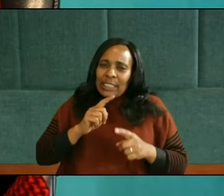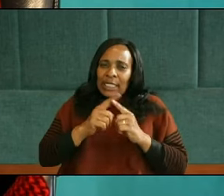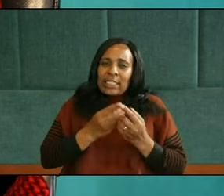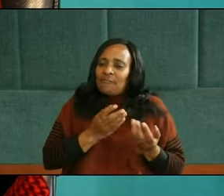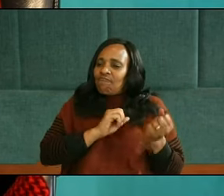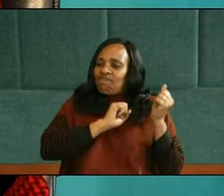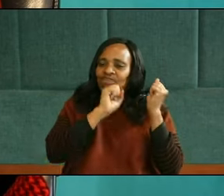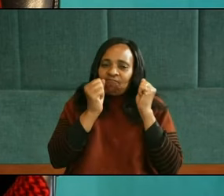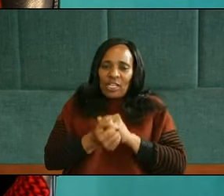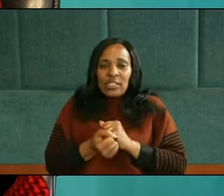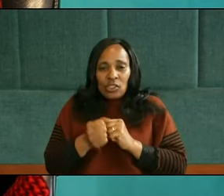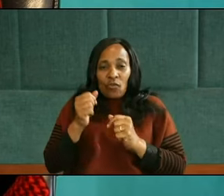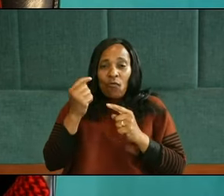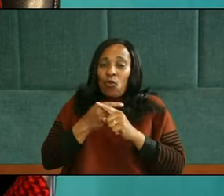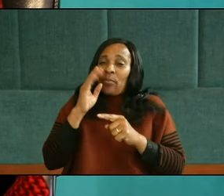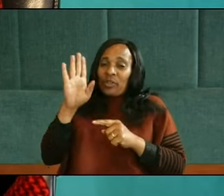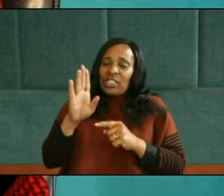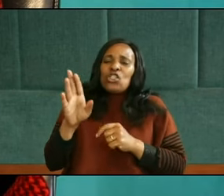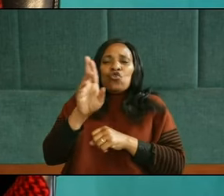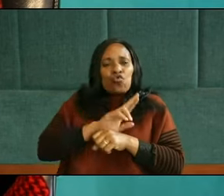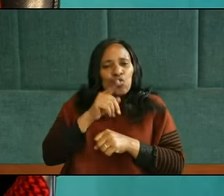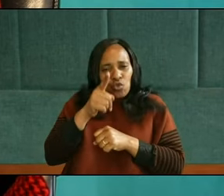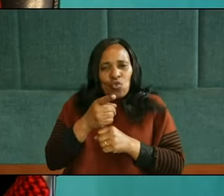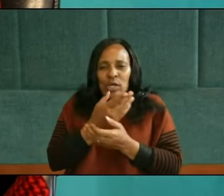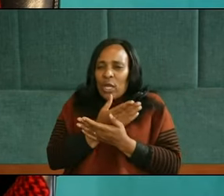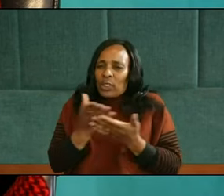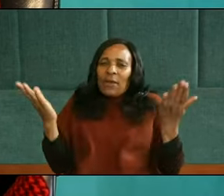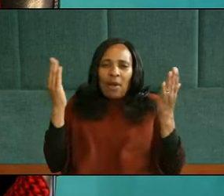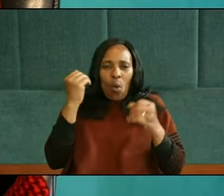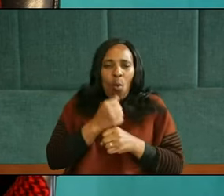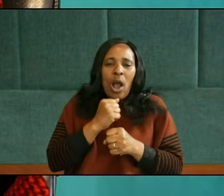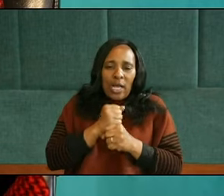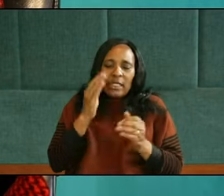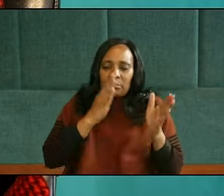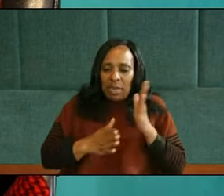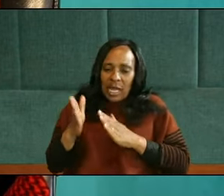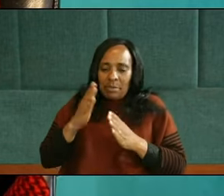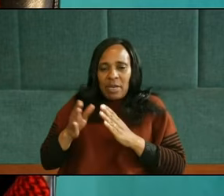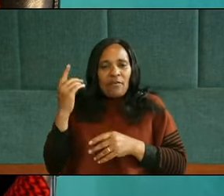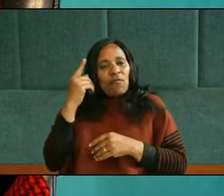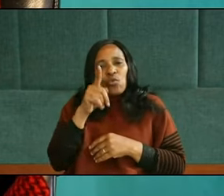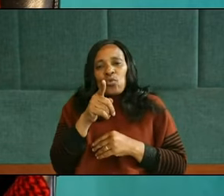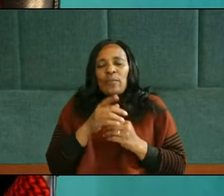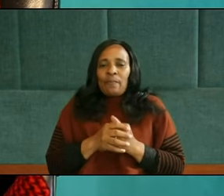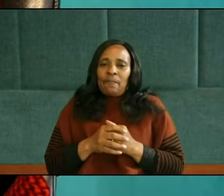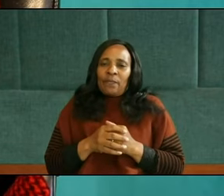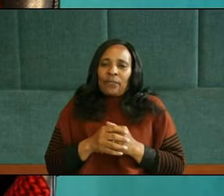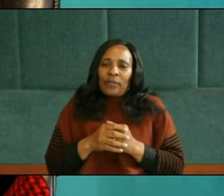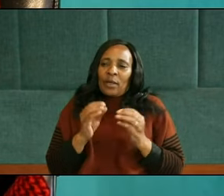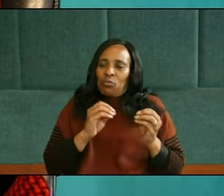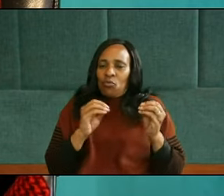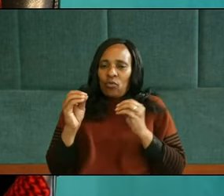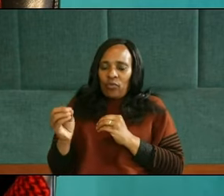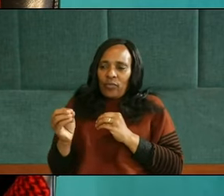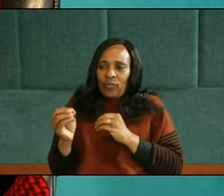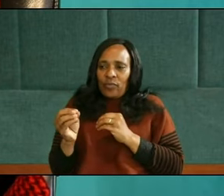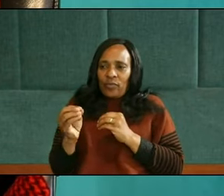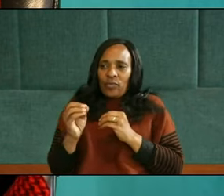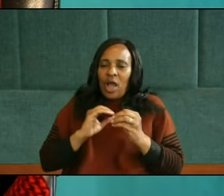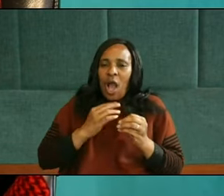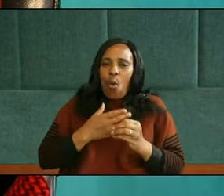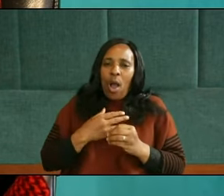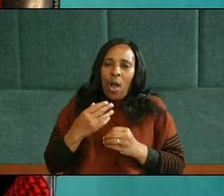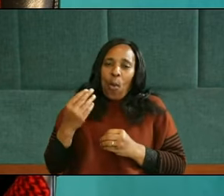me, then he can use you in whatever work that he has planned for you. Mm-hmm. Right. So maybe we can move on to